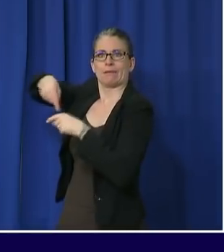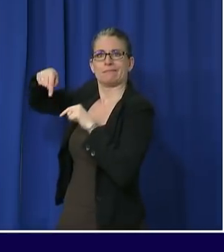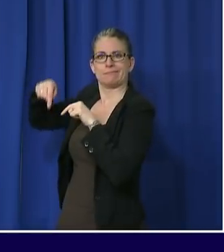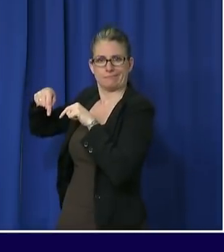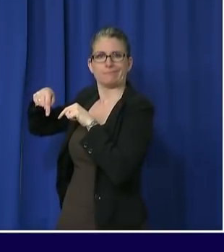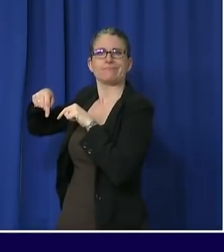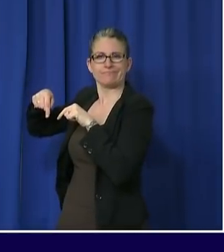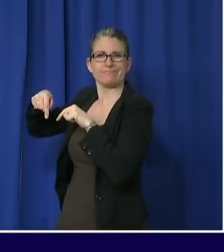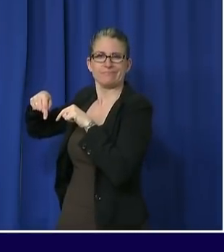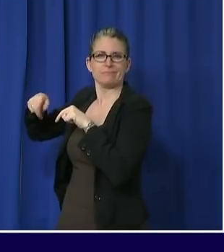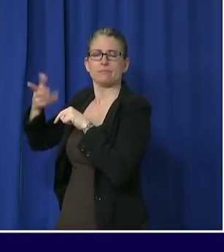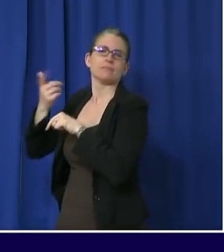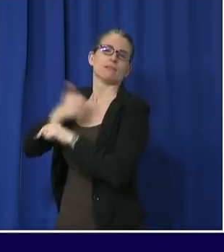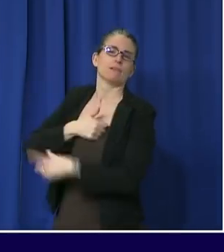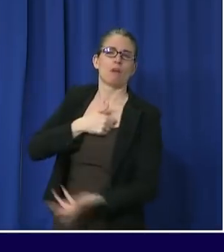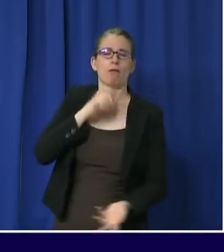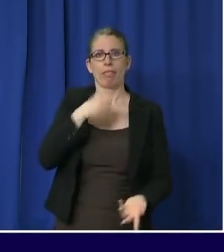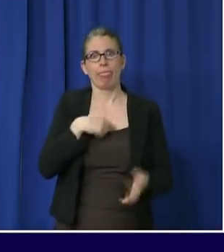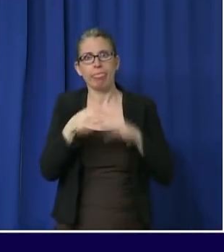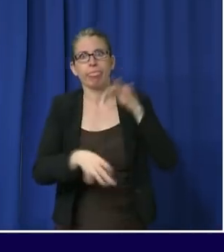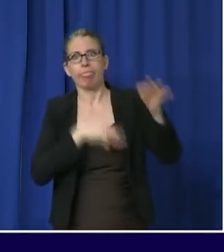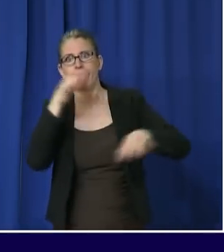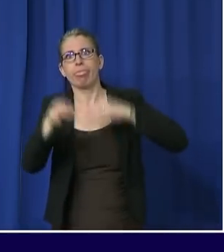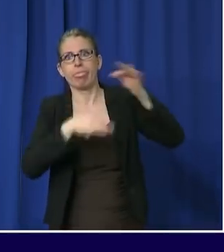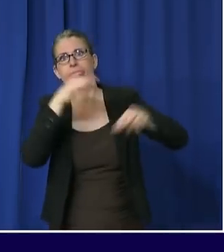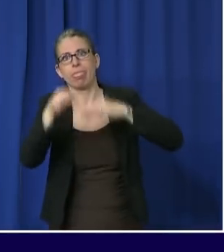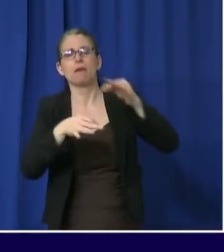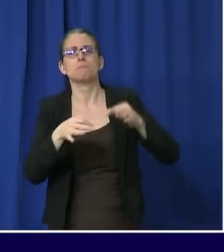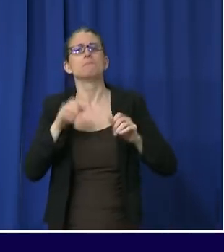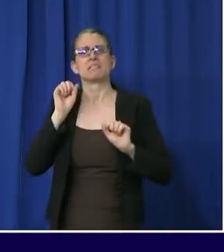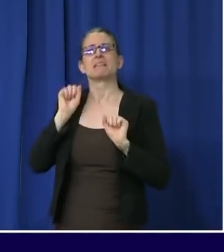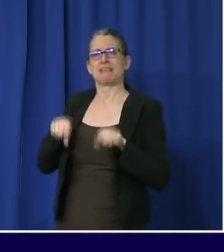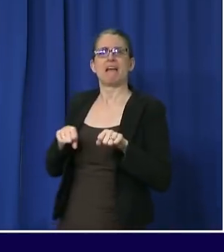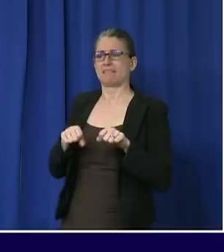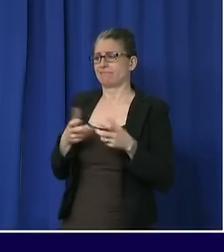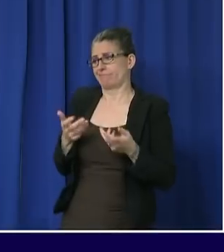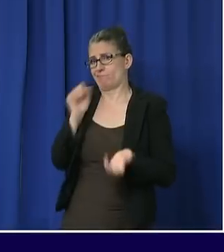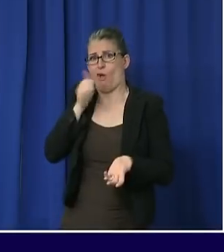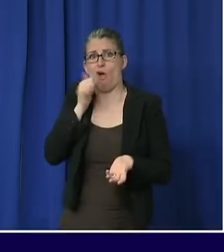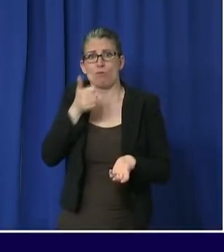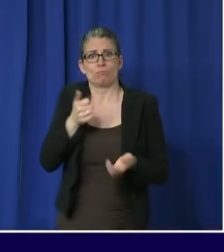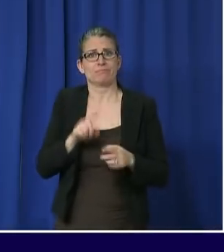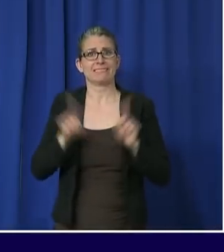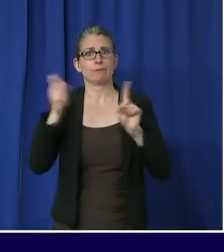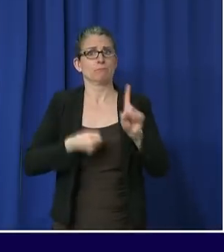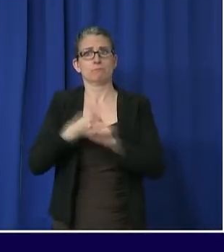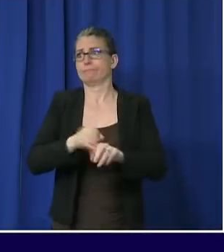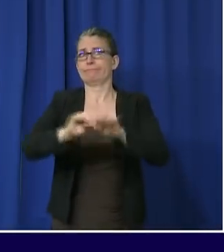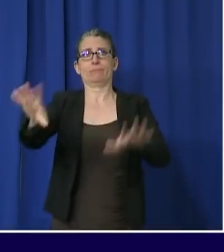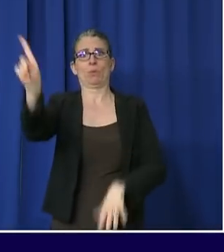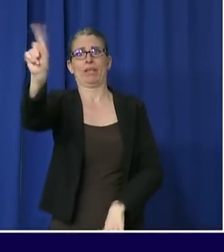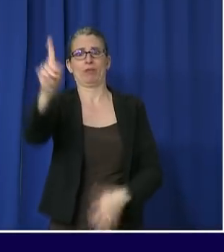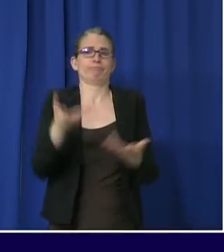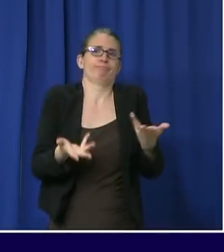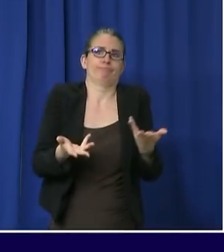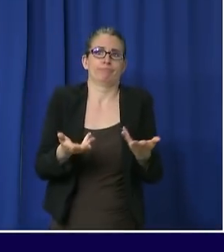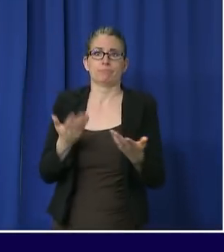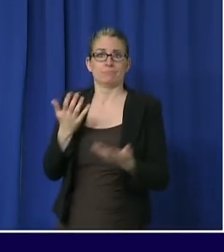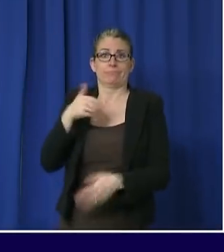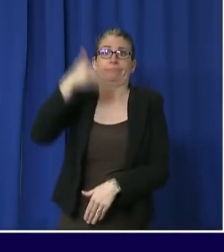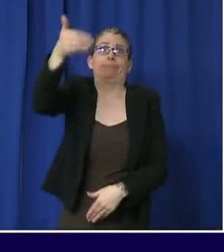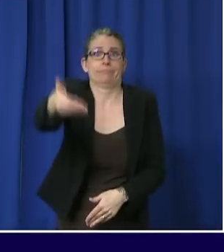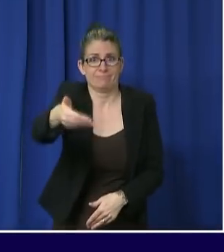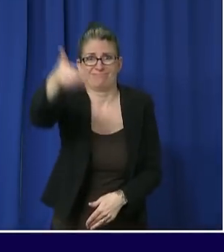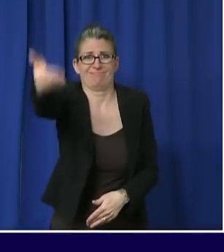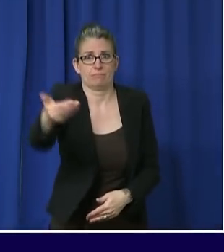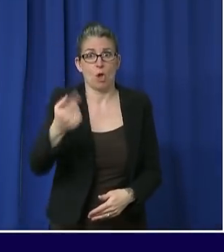but that could change really quickly. There will invariably be additional outbreaks in congregate